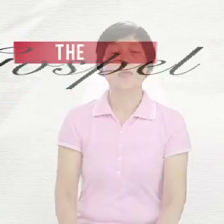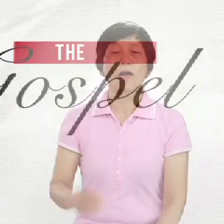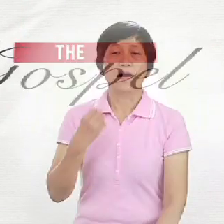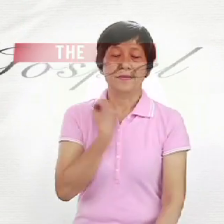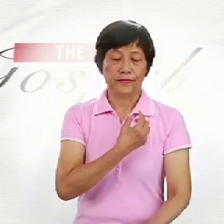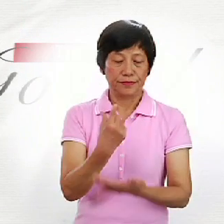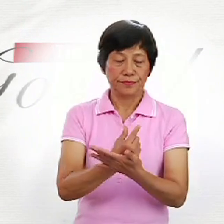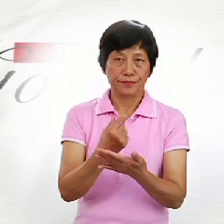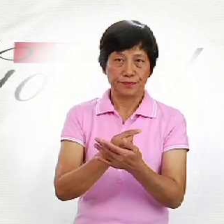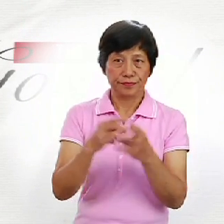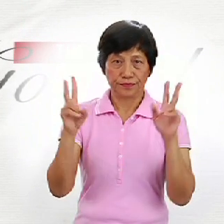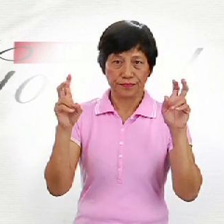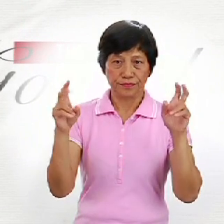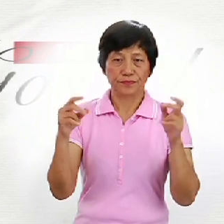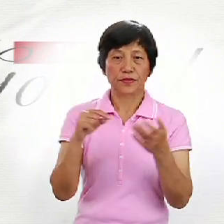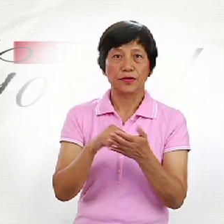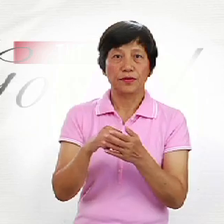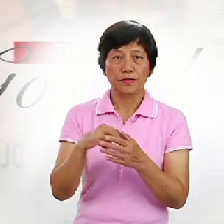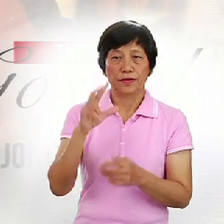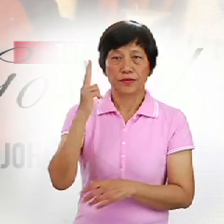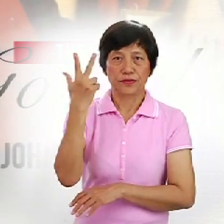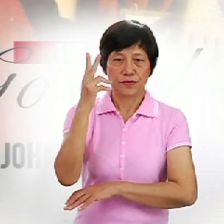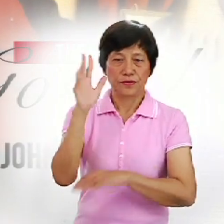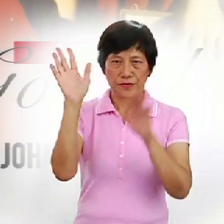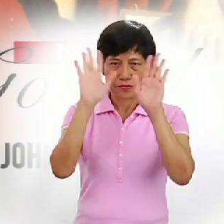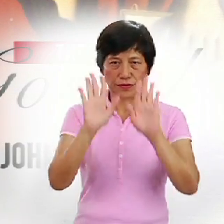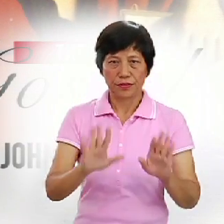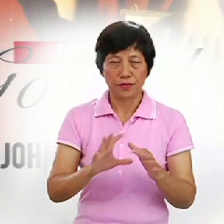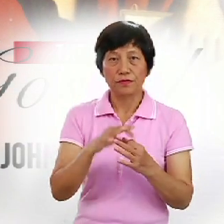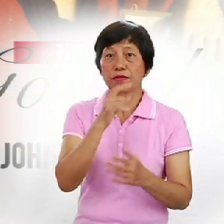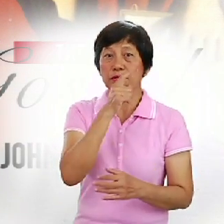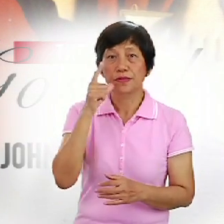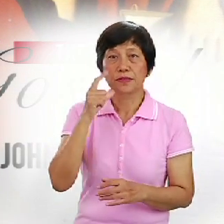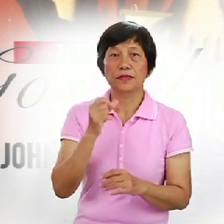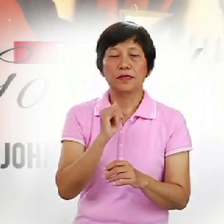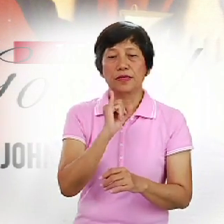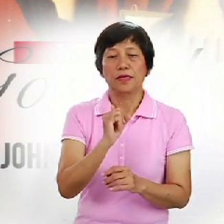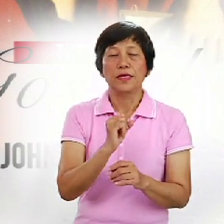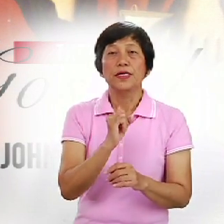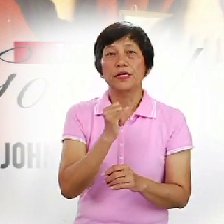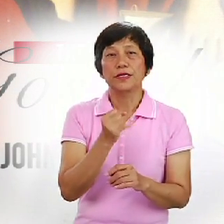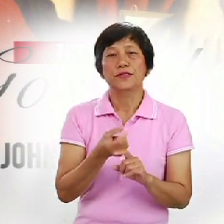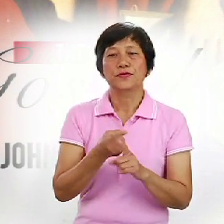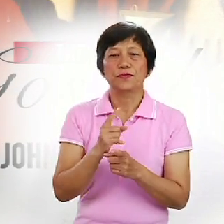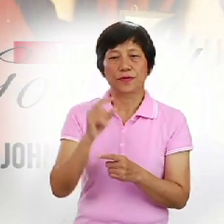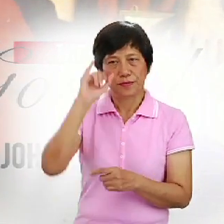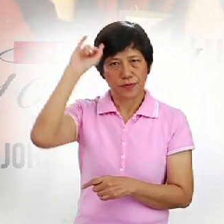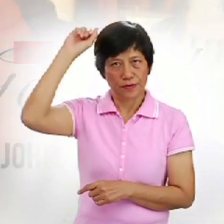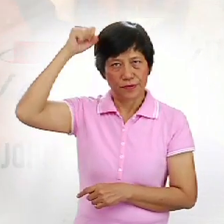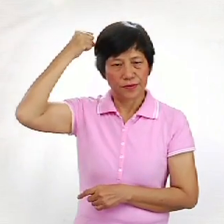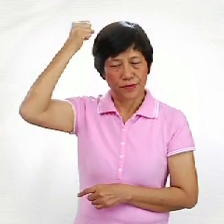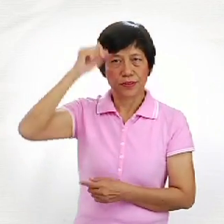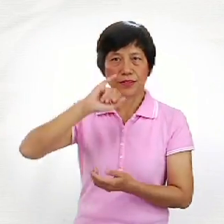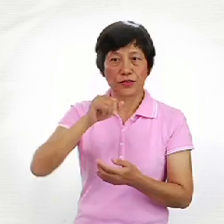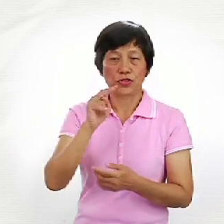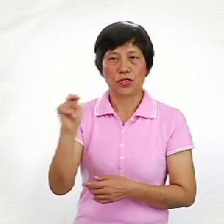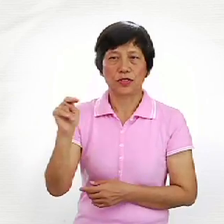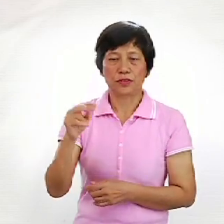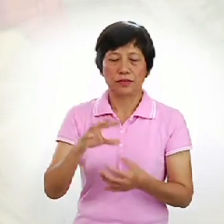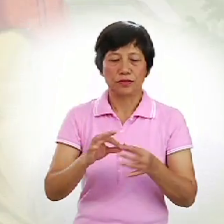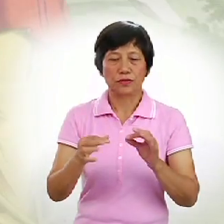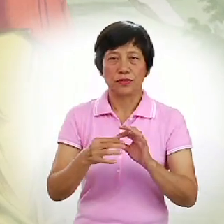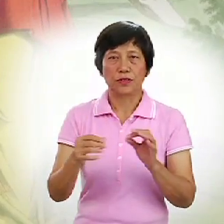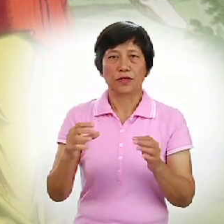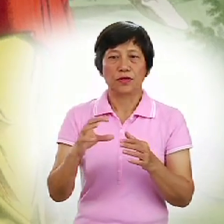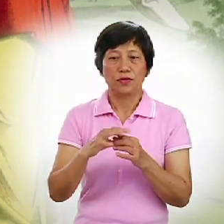Our gospel passage on this third Sunday of Lent is taken from St. John, the story of the encounter